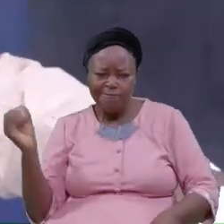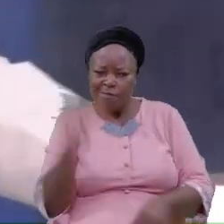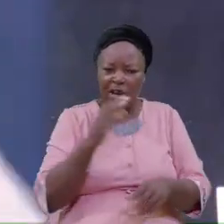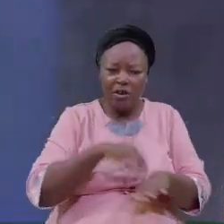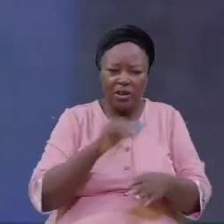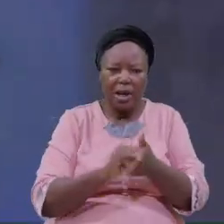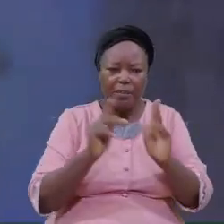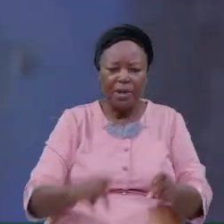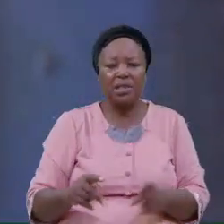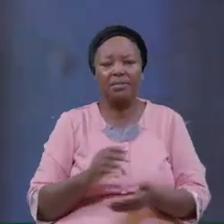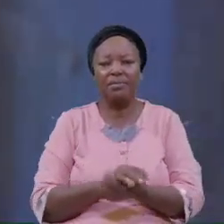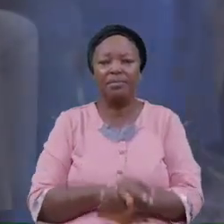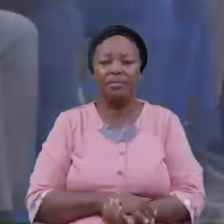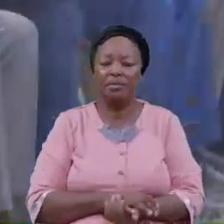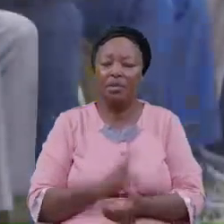back.